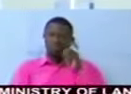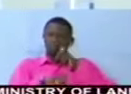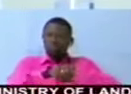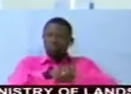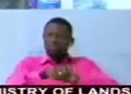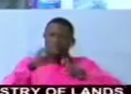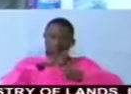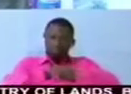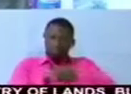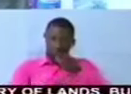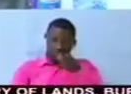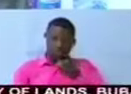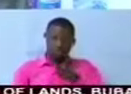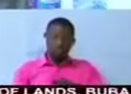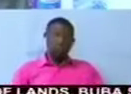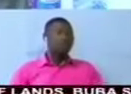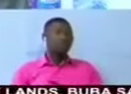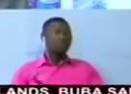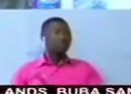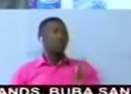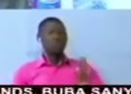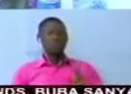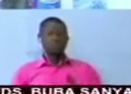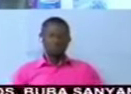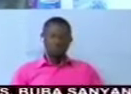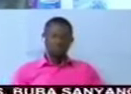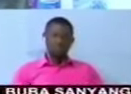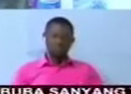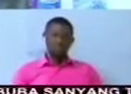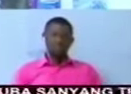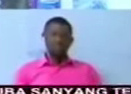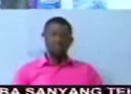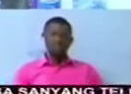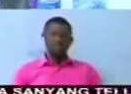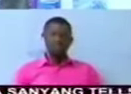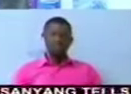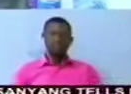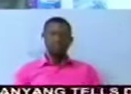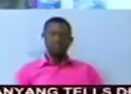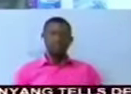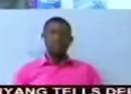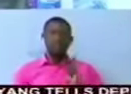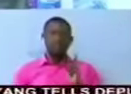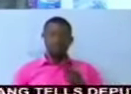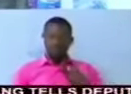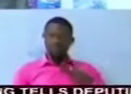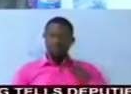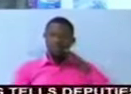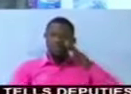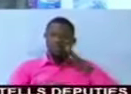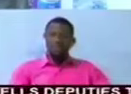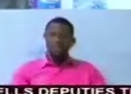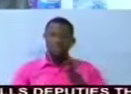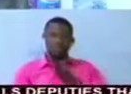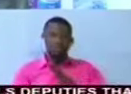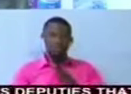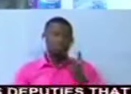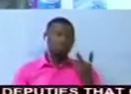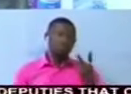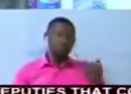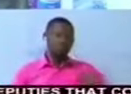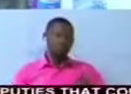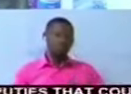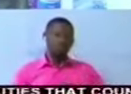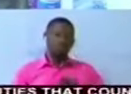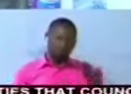yi. Déedéet. No. Waaye sandwich nañ ma rek ci digga bi nii. But I was sandwich in between two of them. Ñu dem